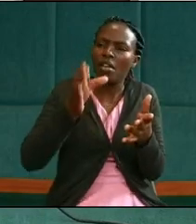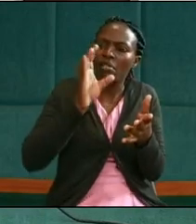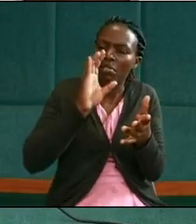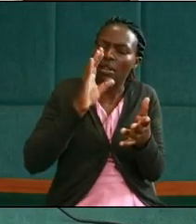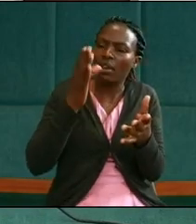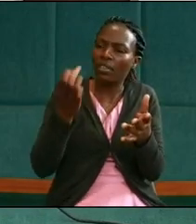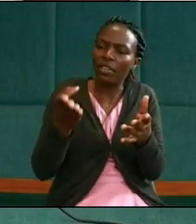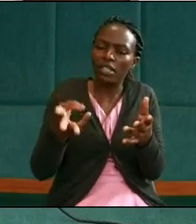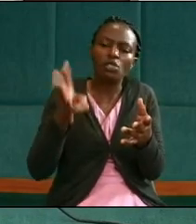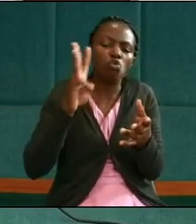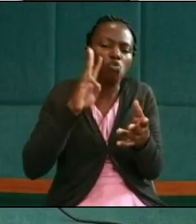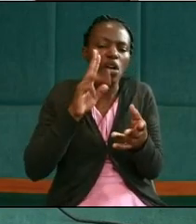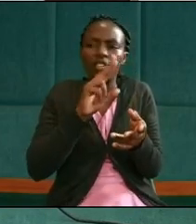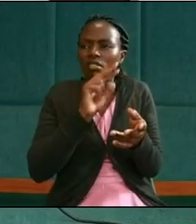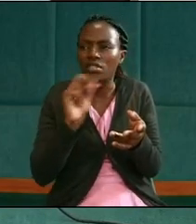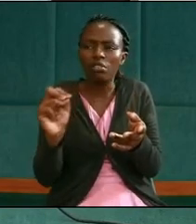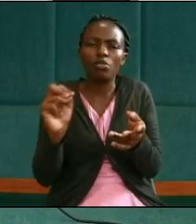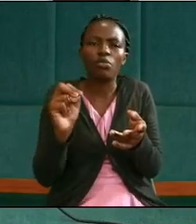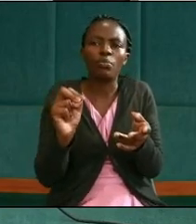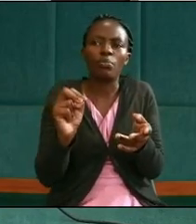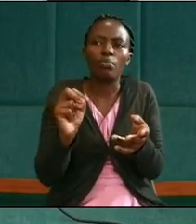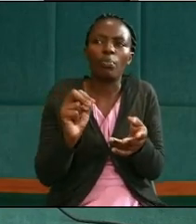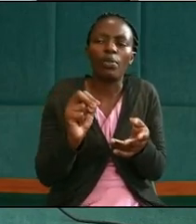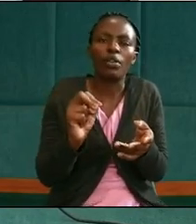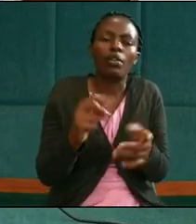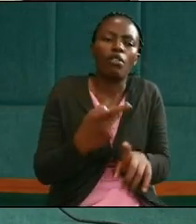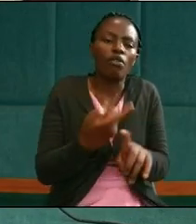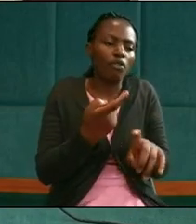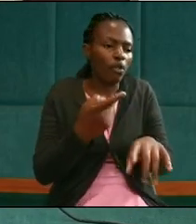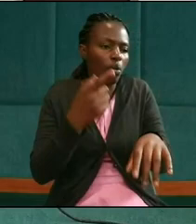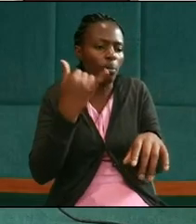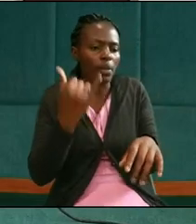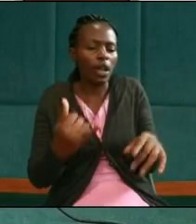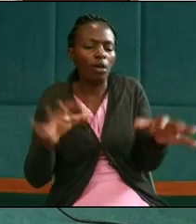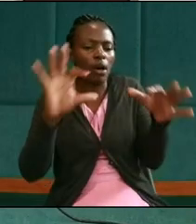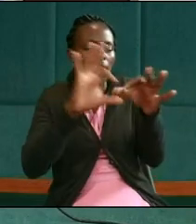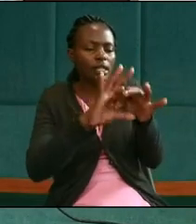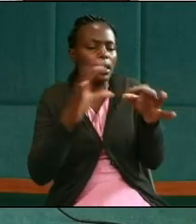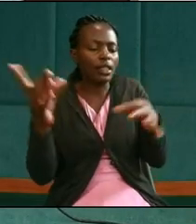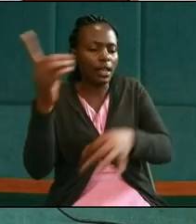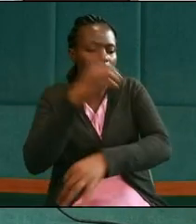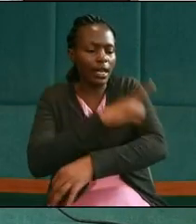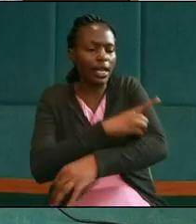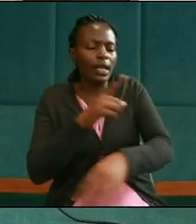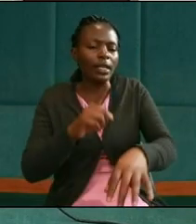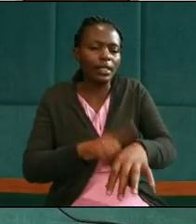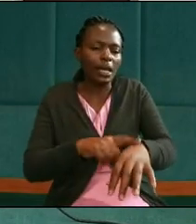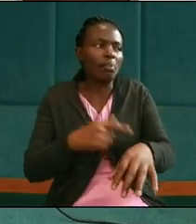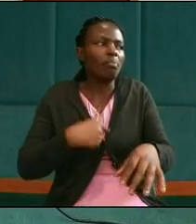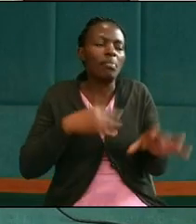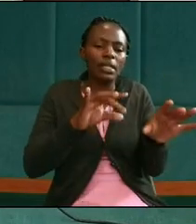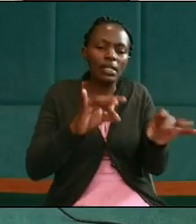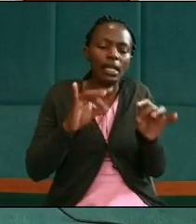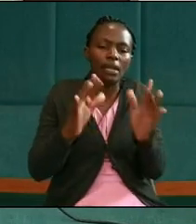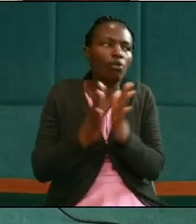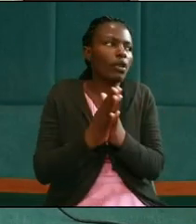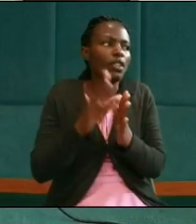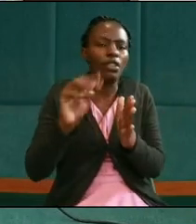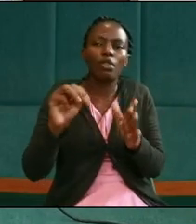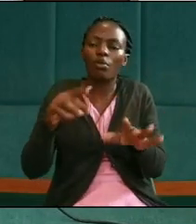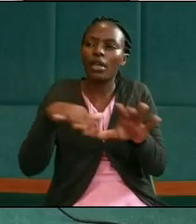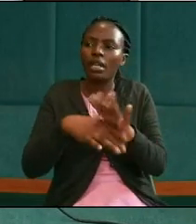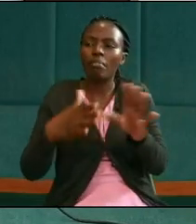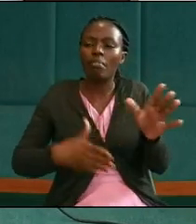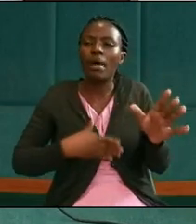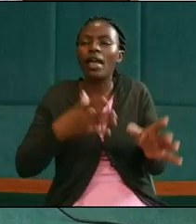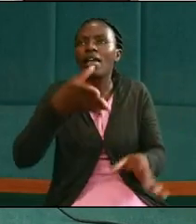Communion, I will not drink of this fruit of the vine from now until the day that I take it with you anew in my Father's kingdom." This